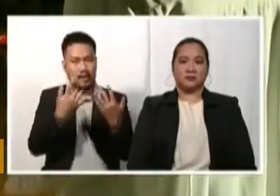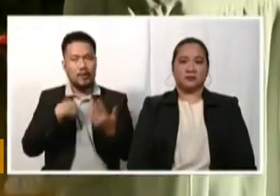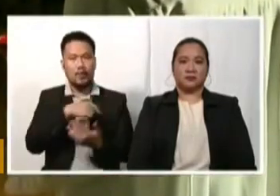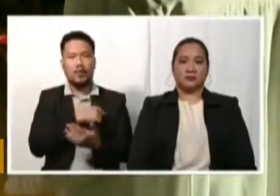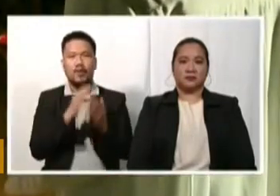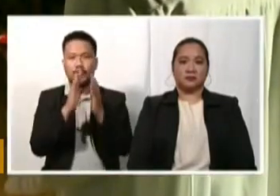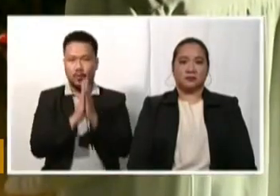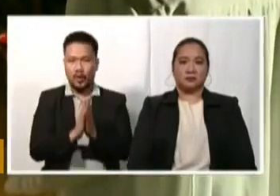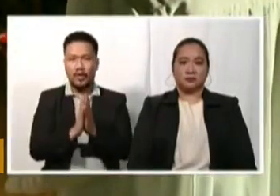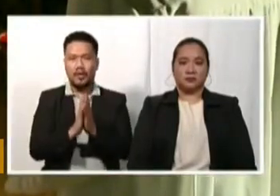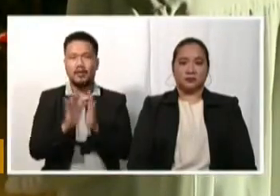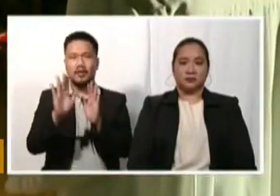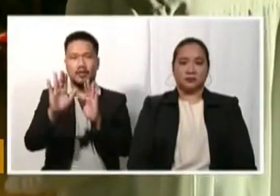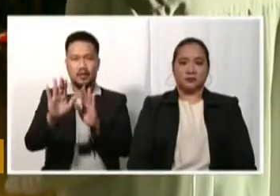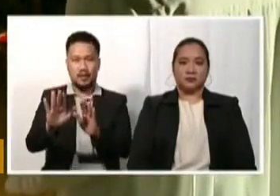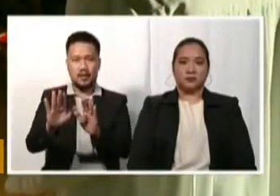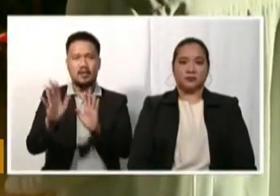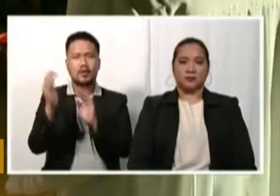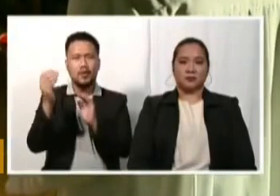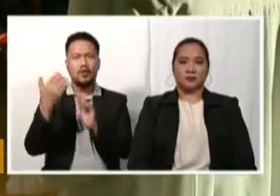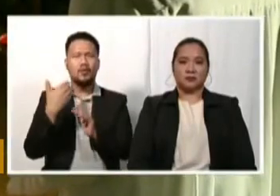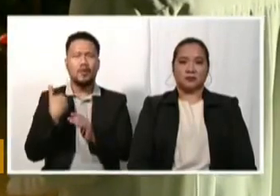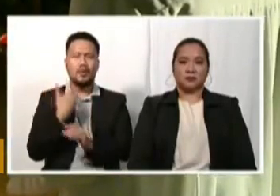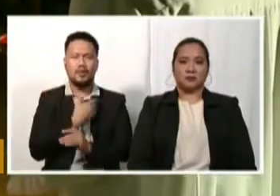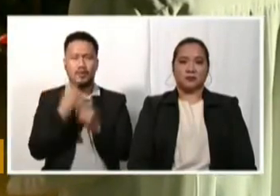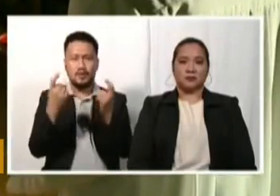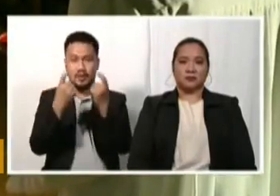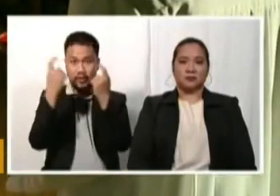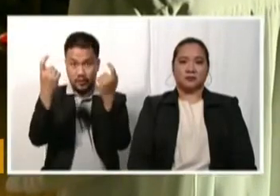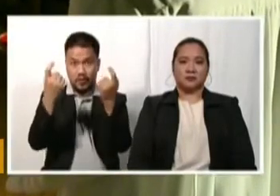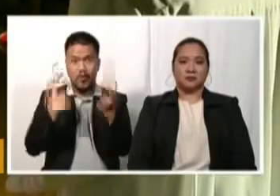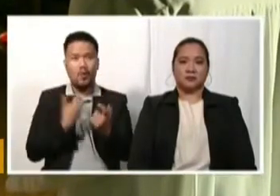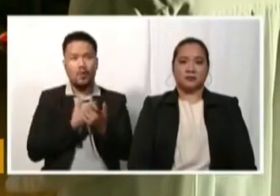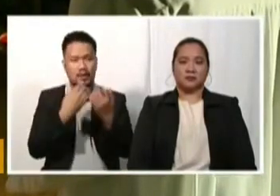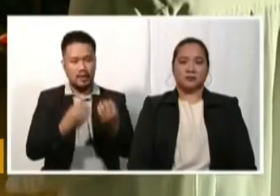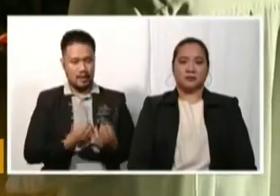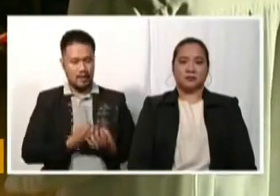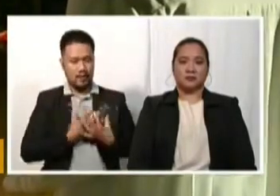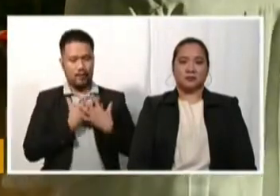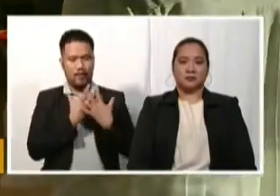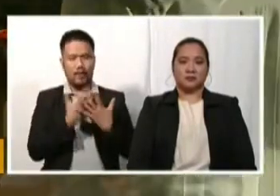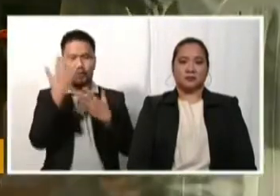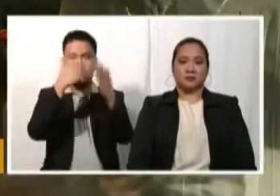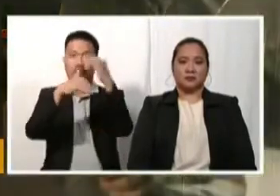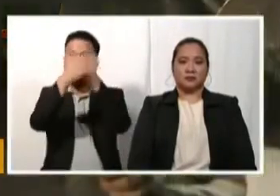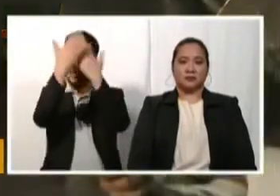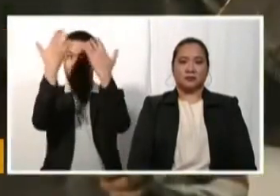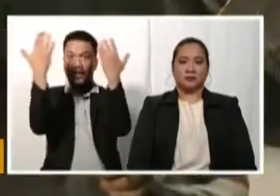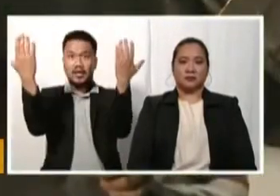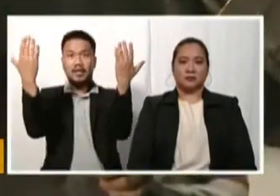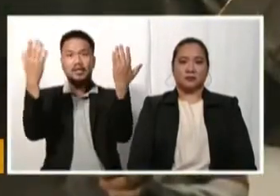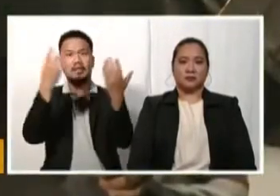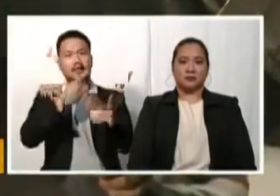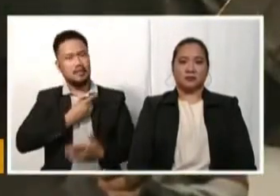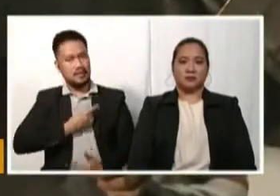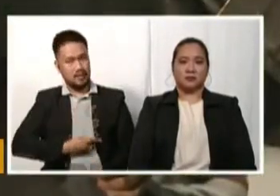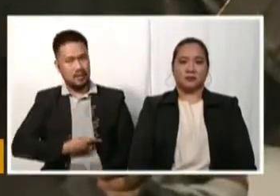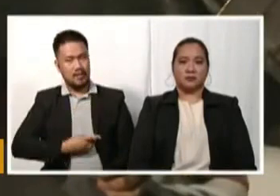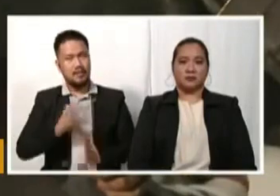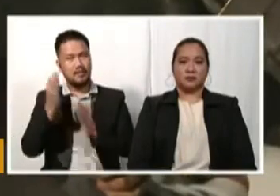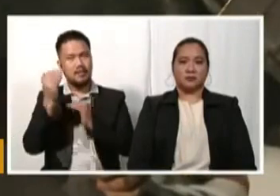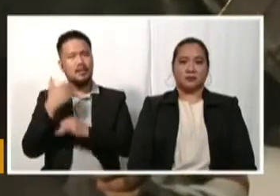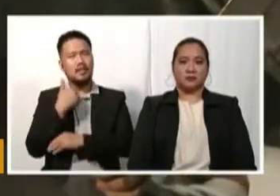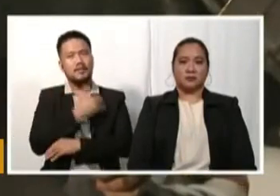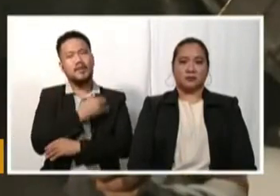this Paschal celebrations we may be so inflamed with heavenly desires that with minds made